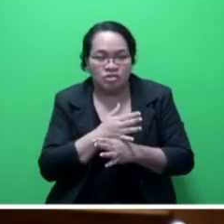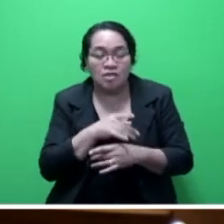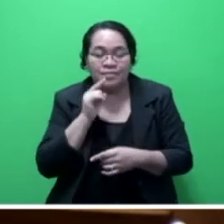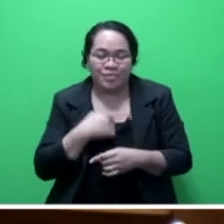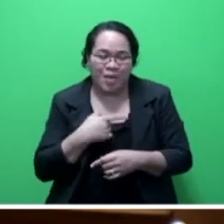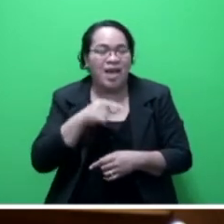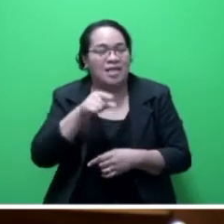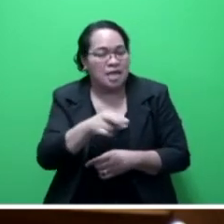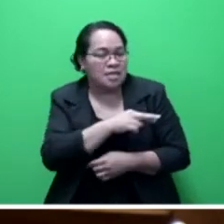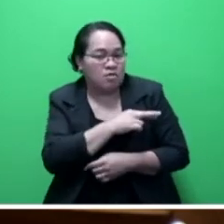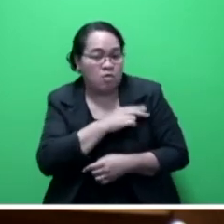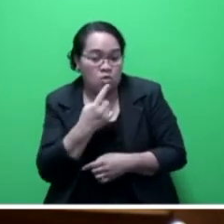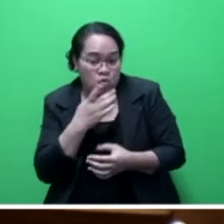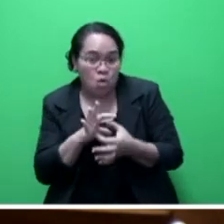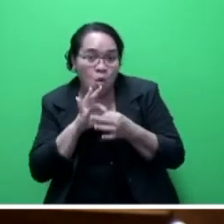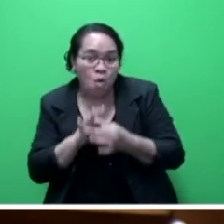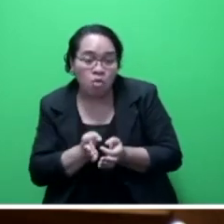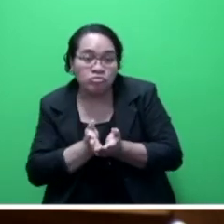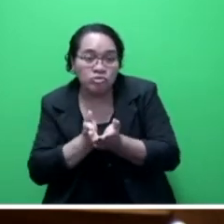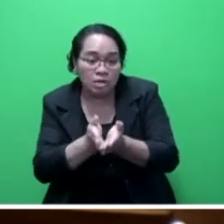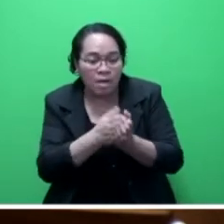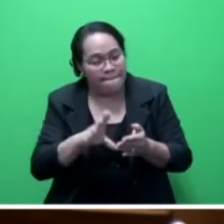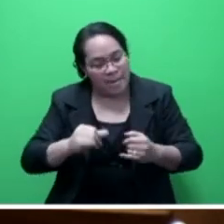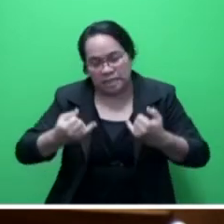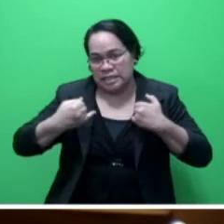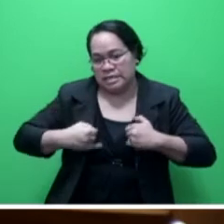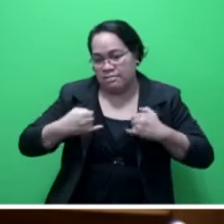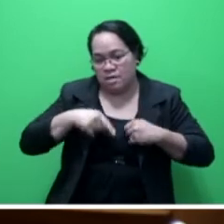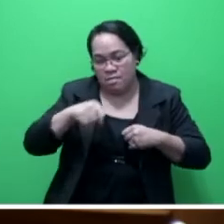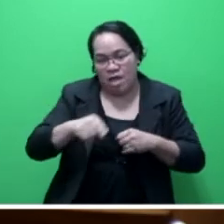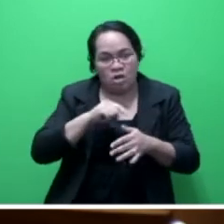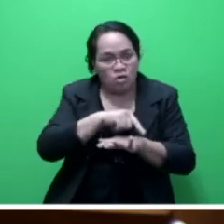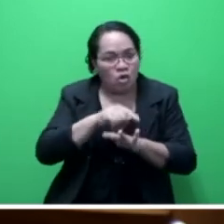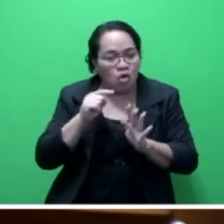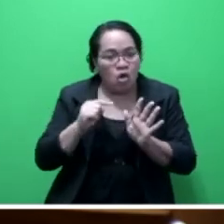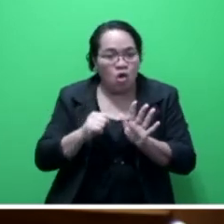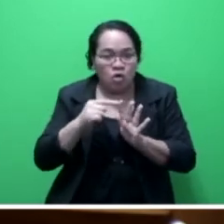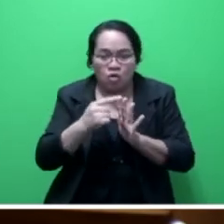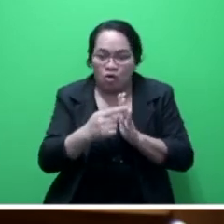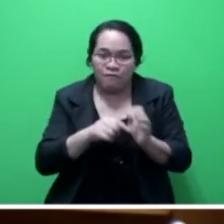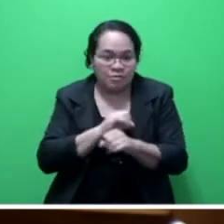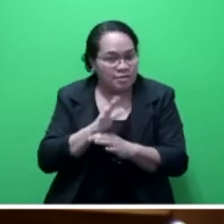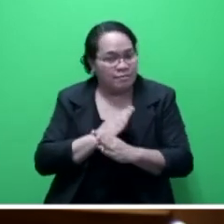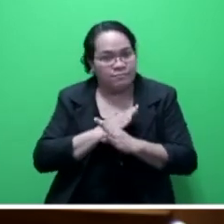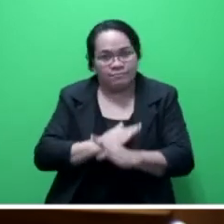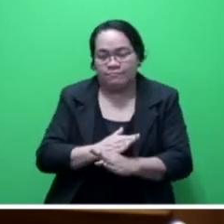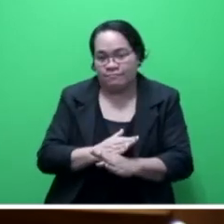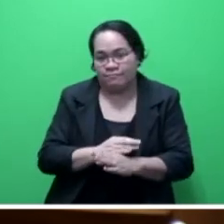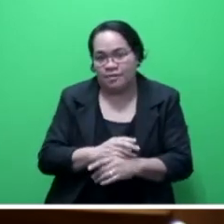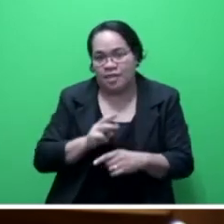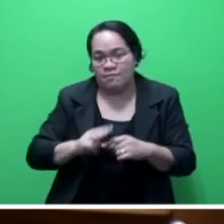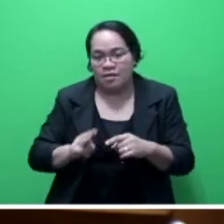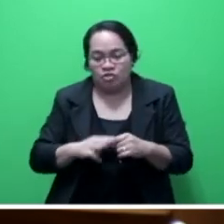responsibility also of the shipping companies to implement all these the COVID-safe measures that have been recommended by the Fijian government when embarking